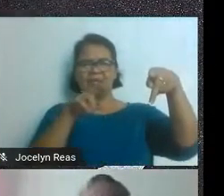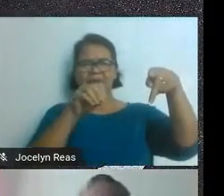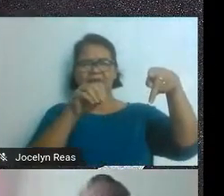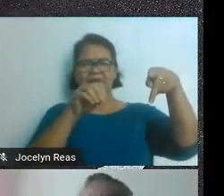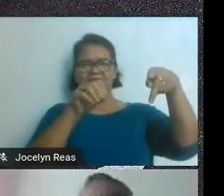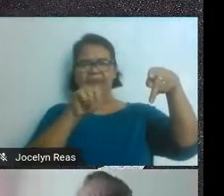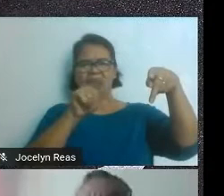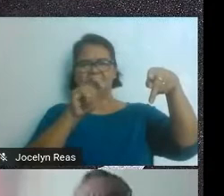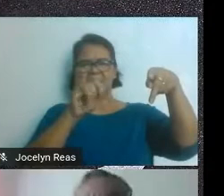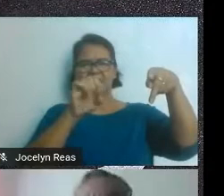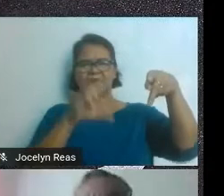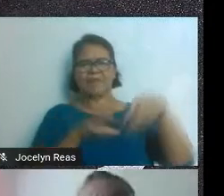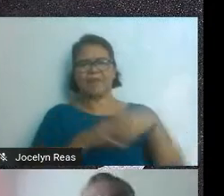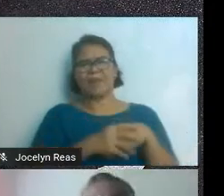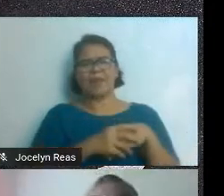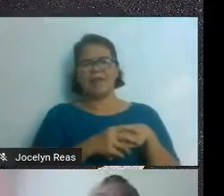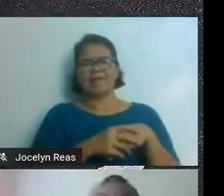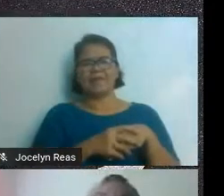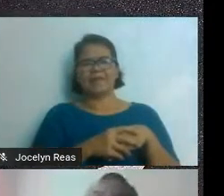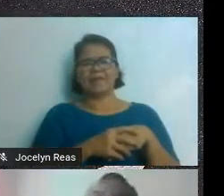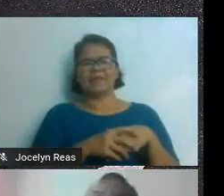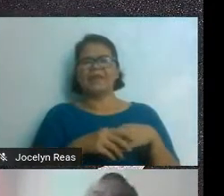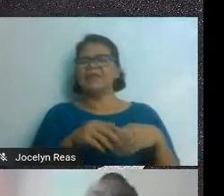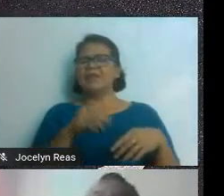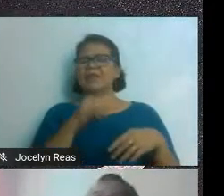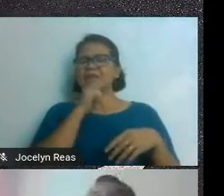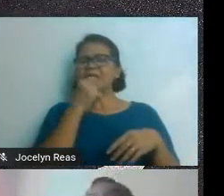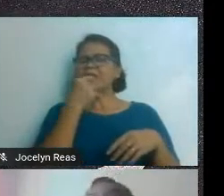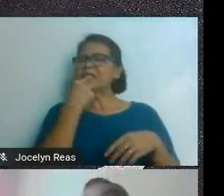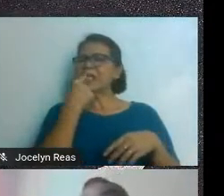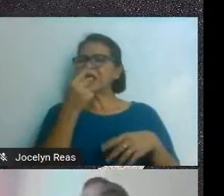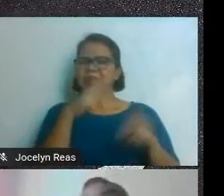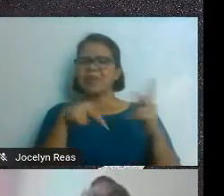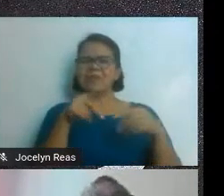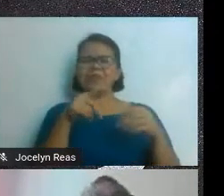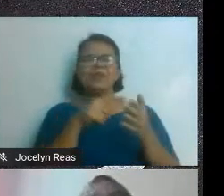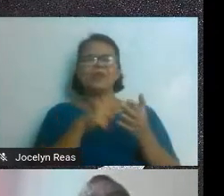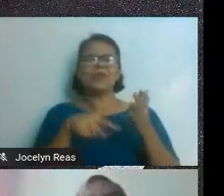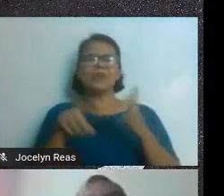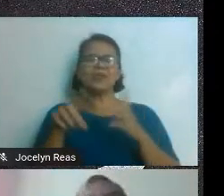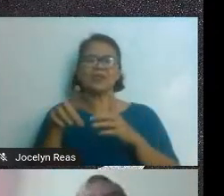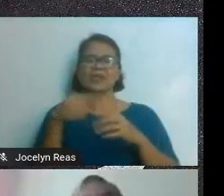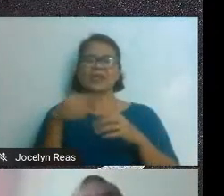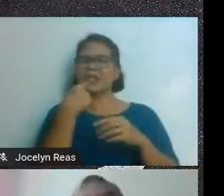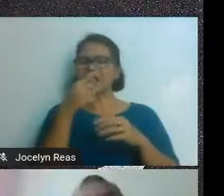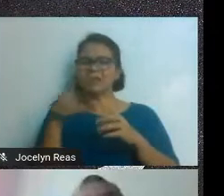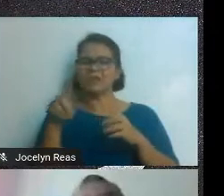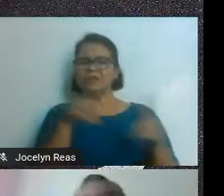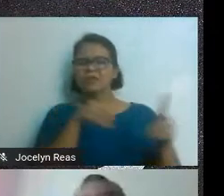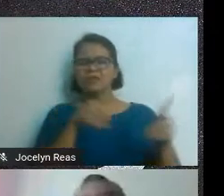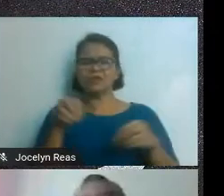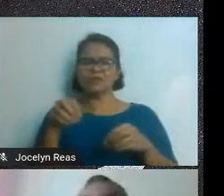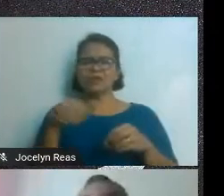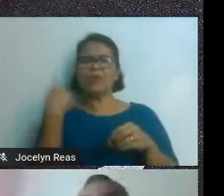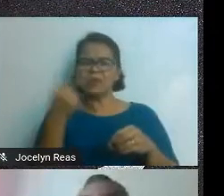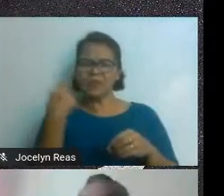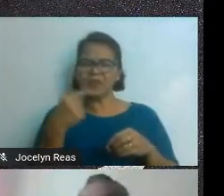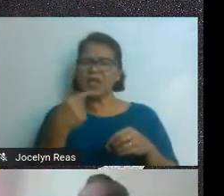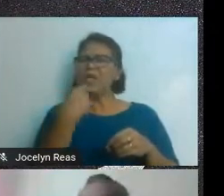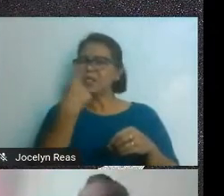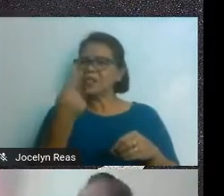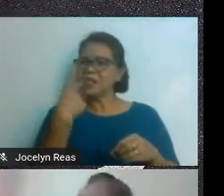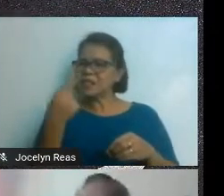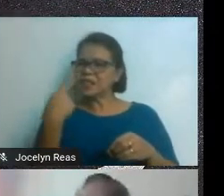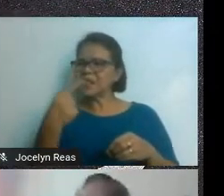for people to tell you what to do. You are not a leader if you just wait for others to tell you what to do. You are a leader when you